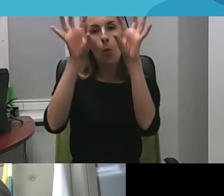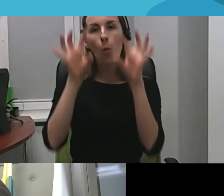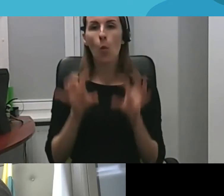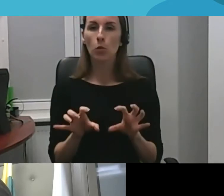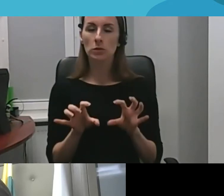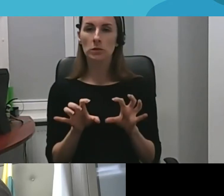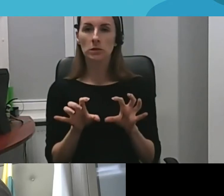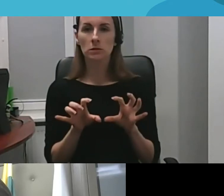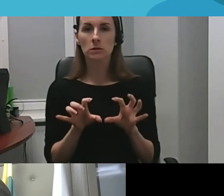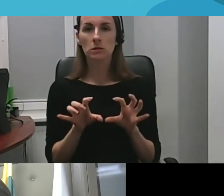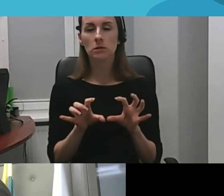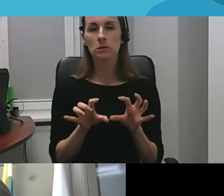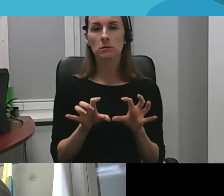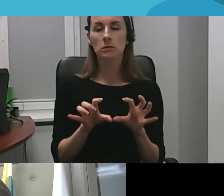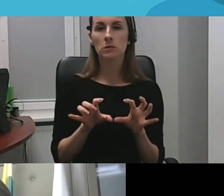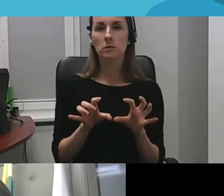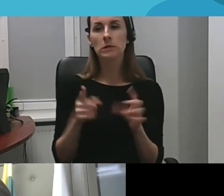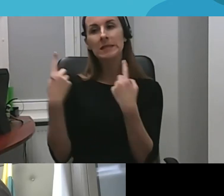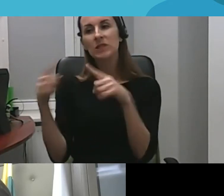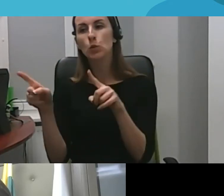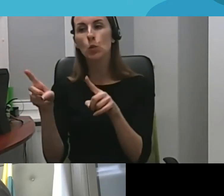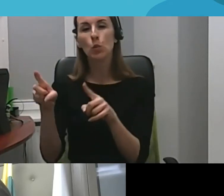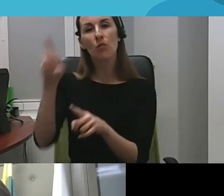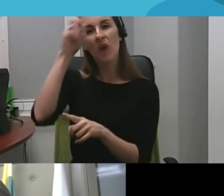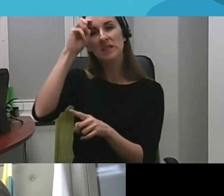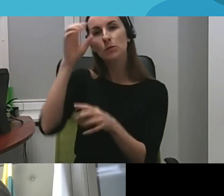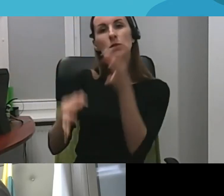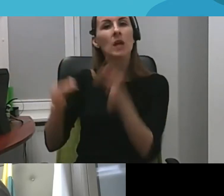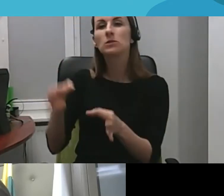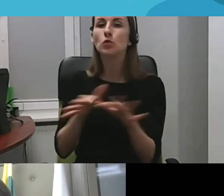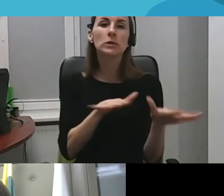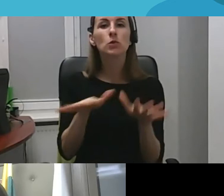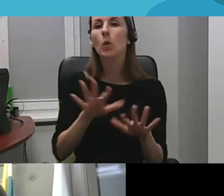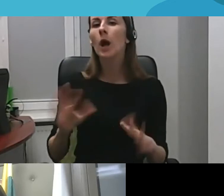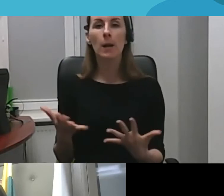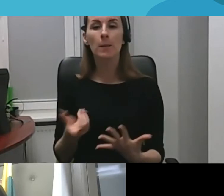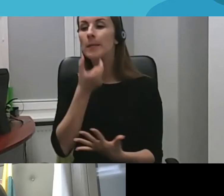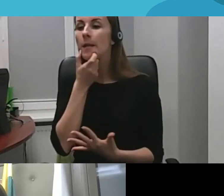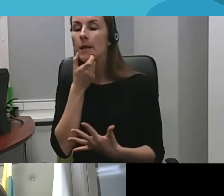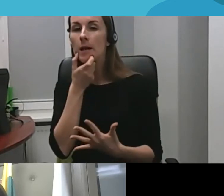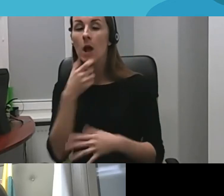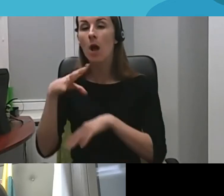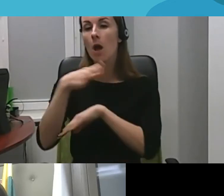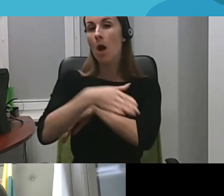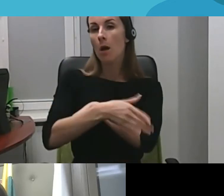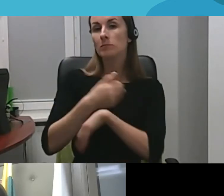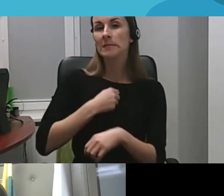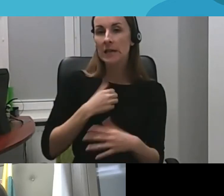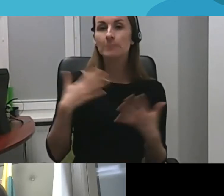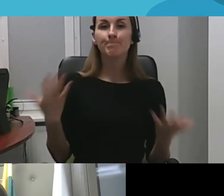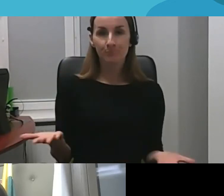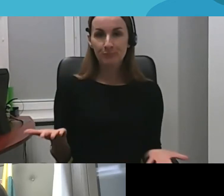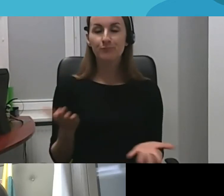states. And of course, it's a pity, but I have to note that there are two constitutional